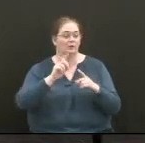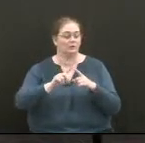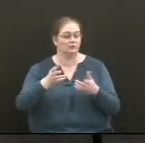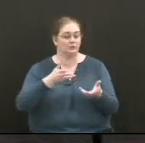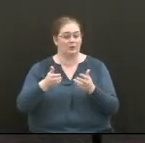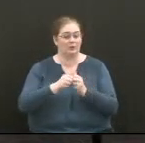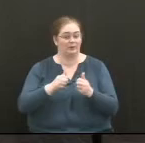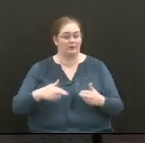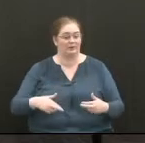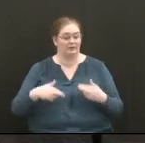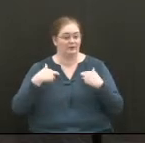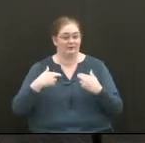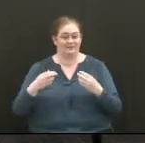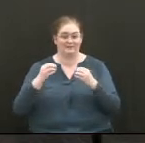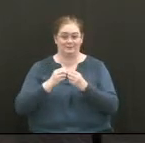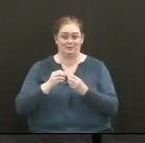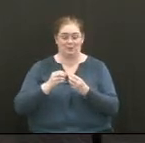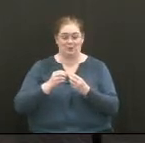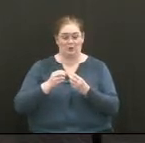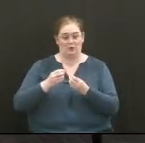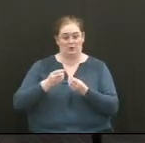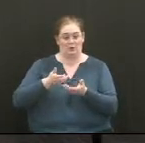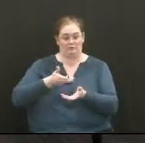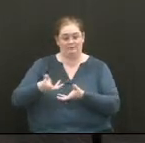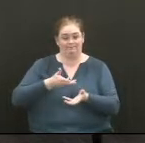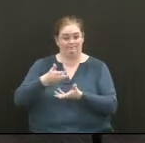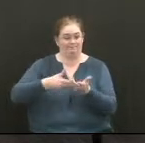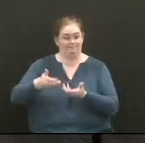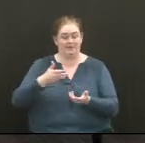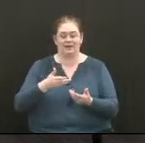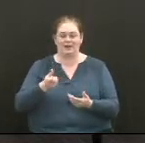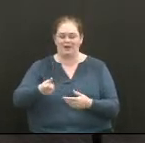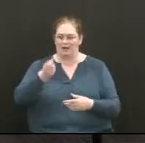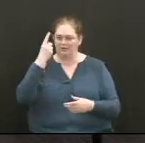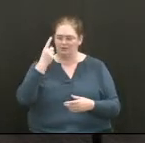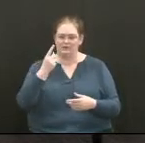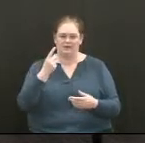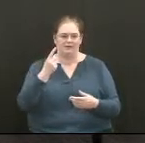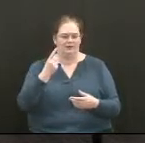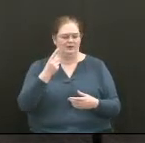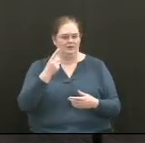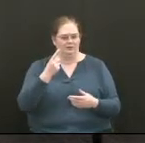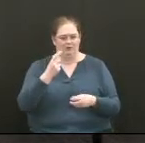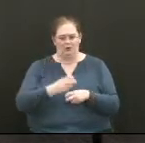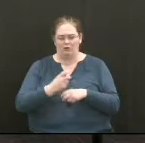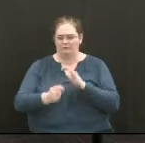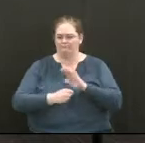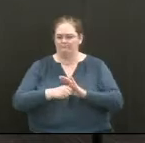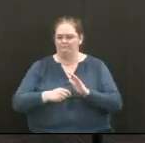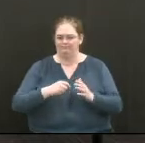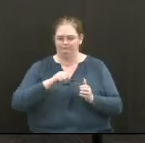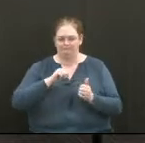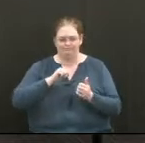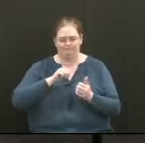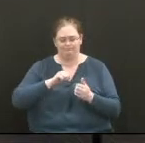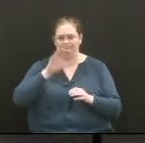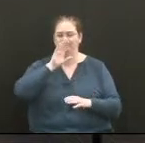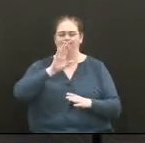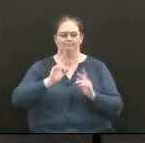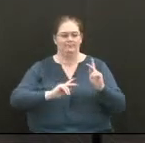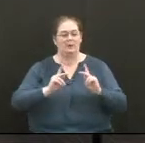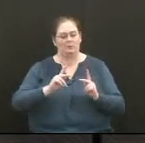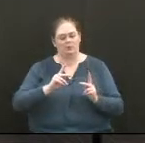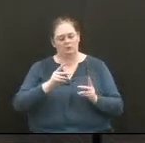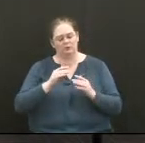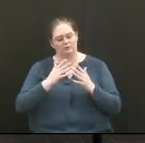with the residents on a more personal level. I understand the hardship that people face, and we're looking to bring a level of compassion